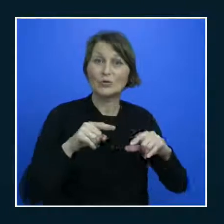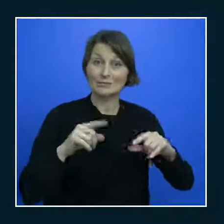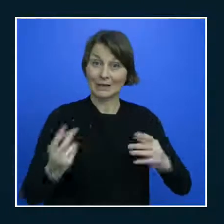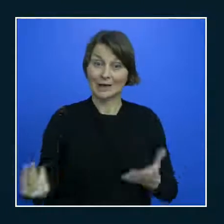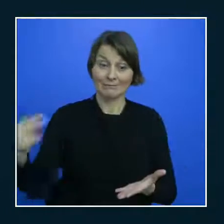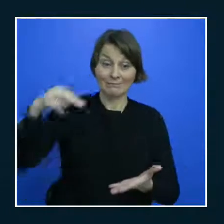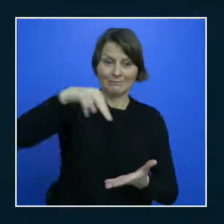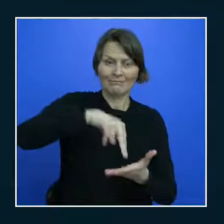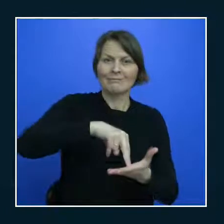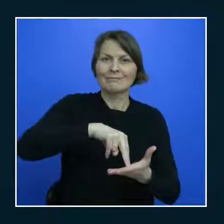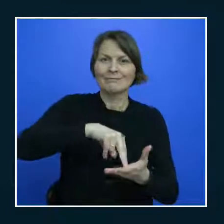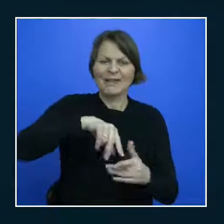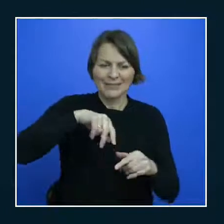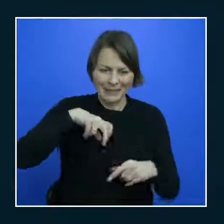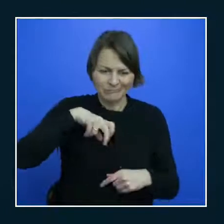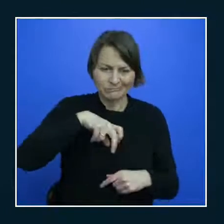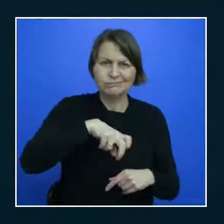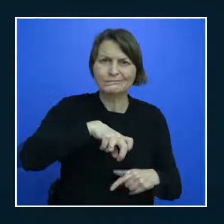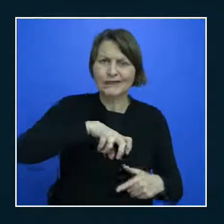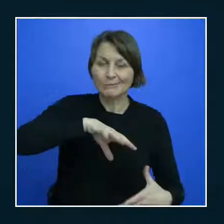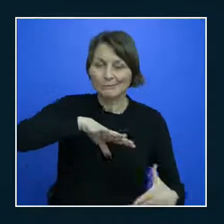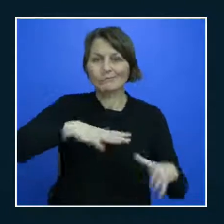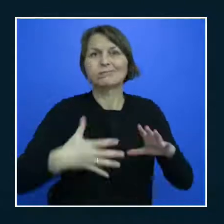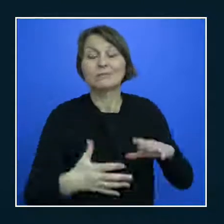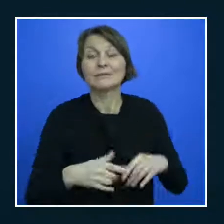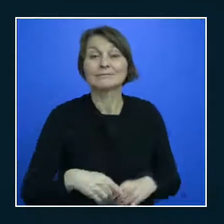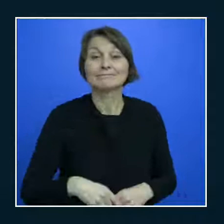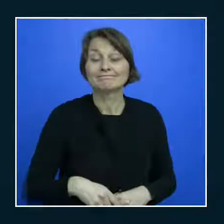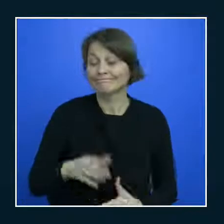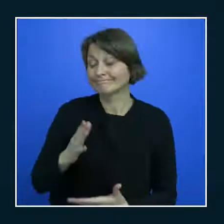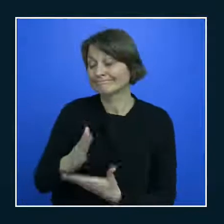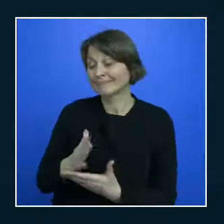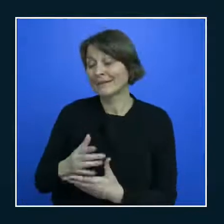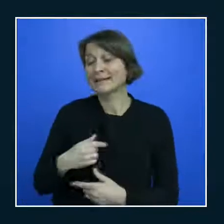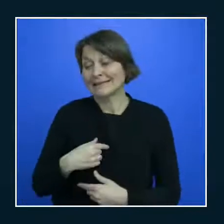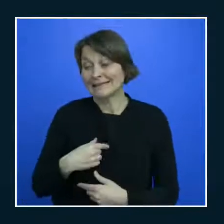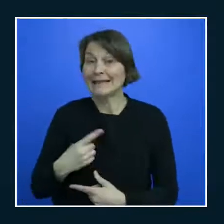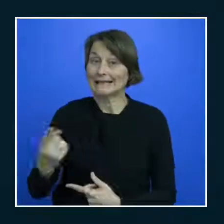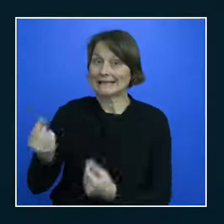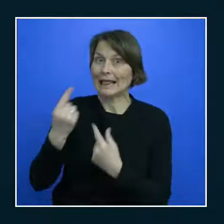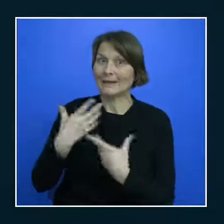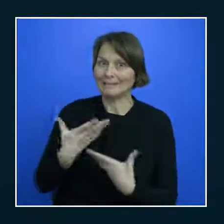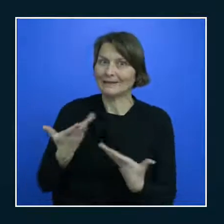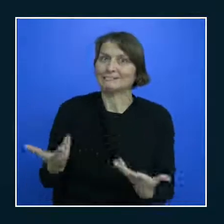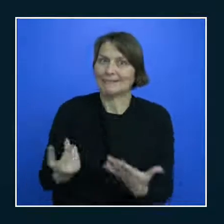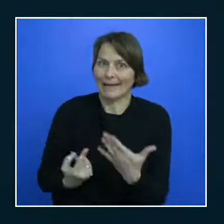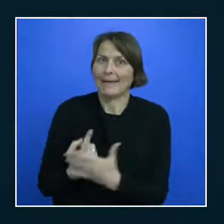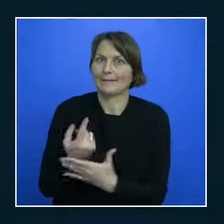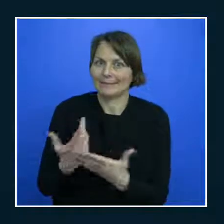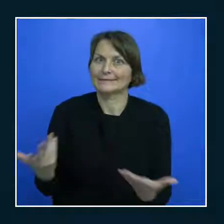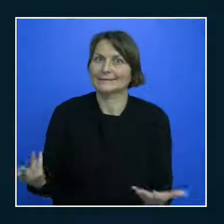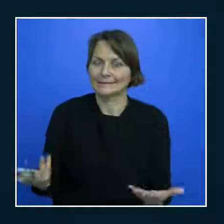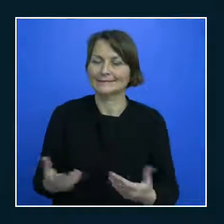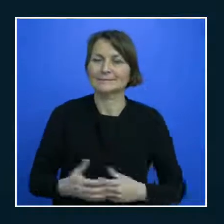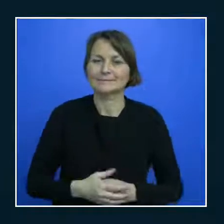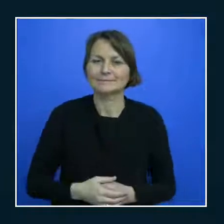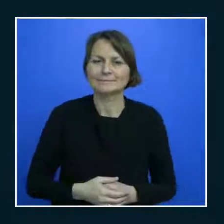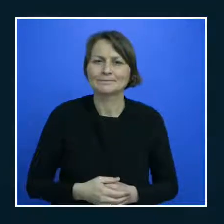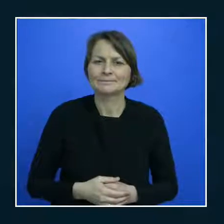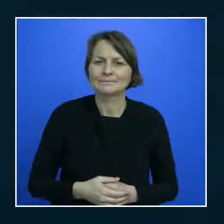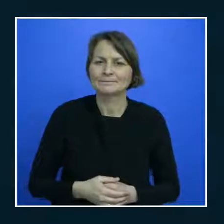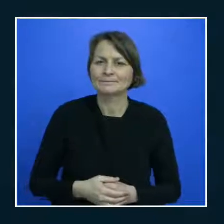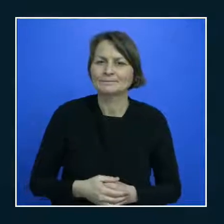That was the narrative that was put forth. Yes, that was what they were saying. I dispute tell us the real story.